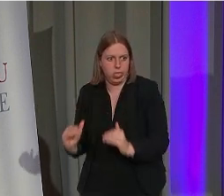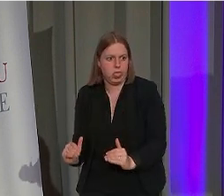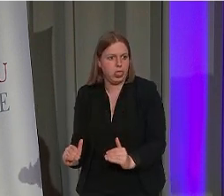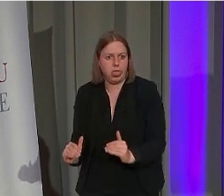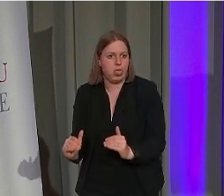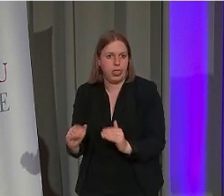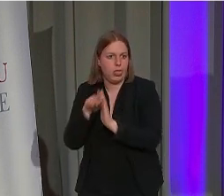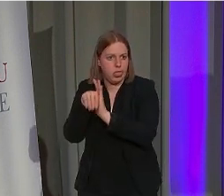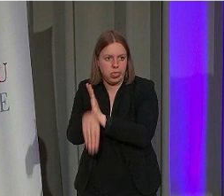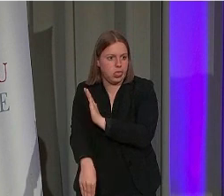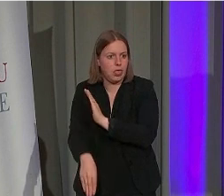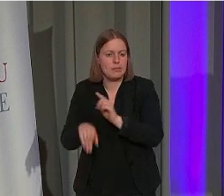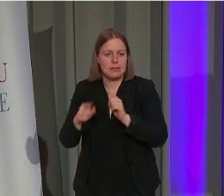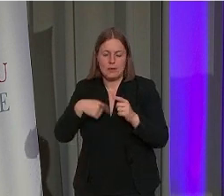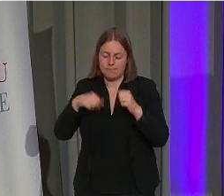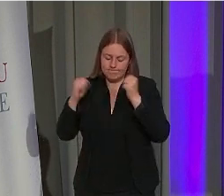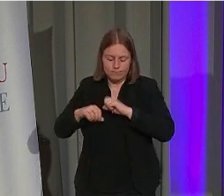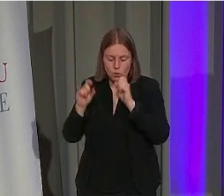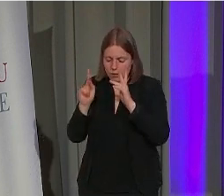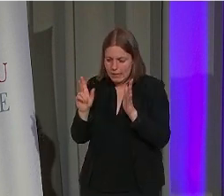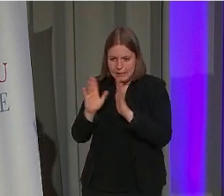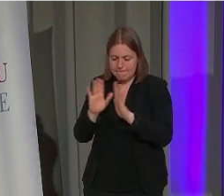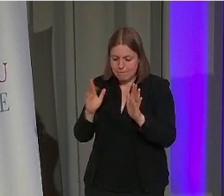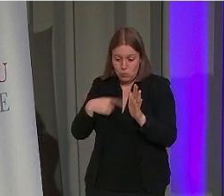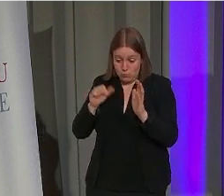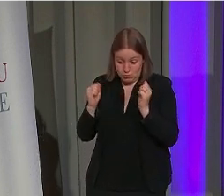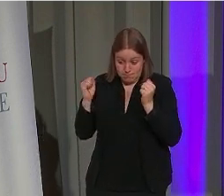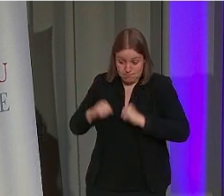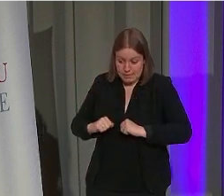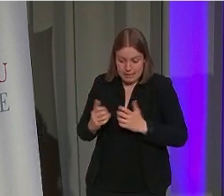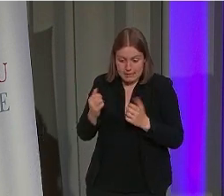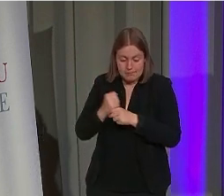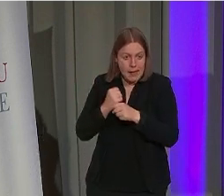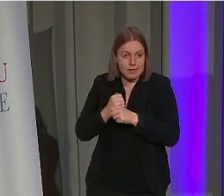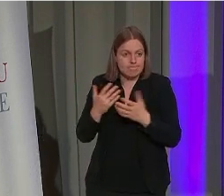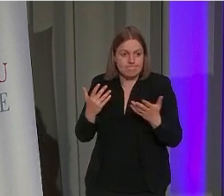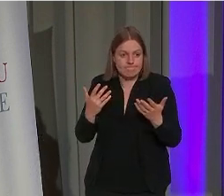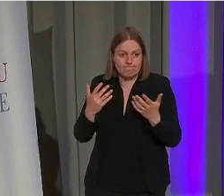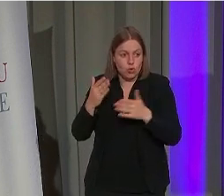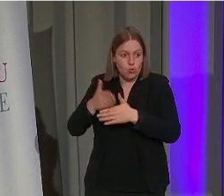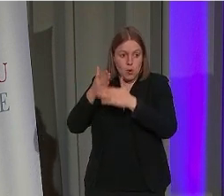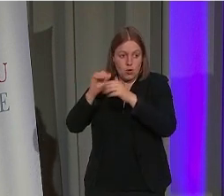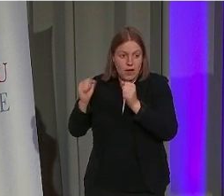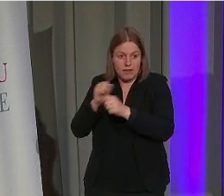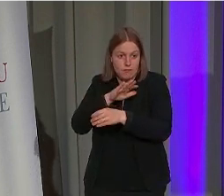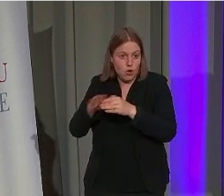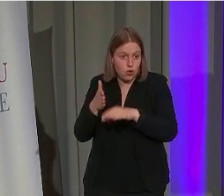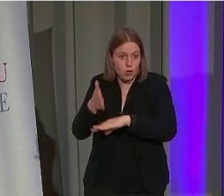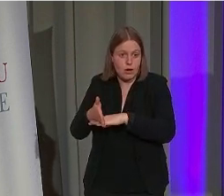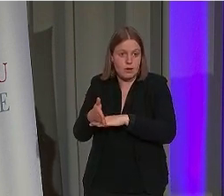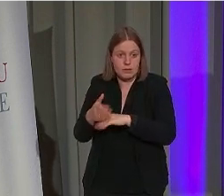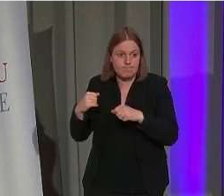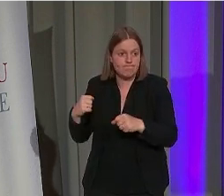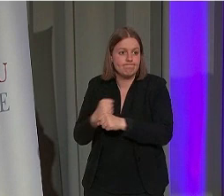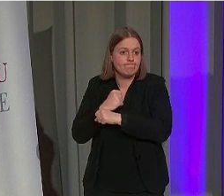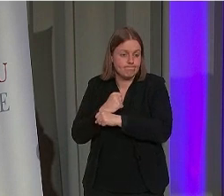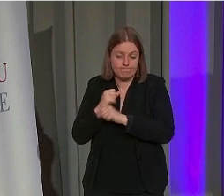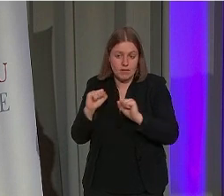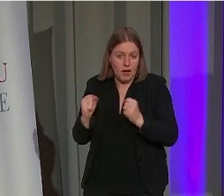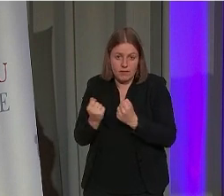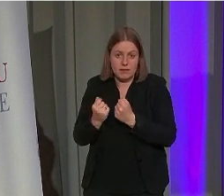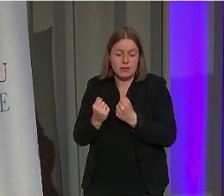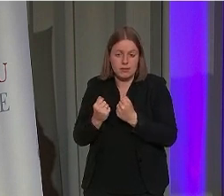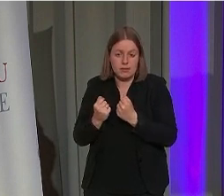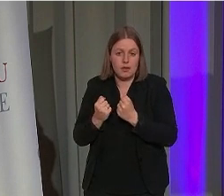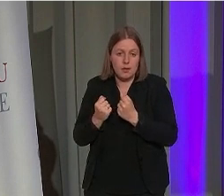heritage value, and that is why we decided to say Well, we have to conclude, unfortunately, that the building